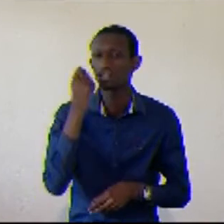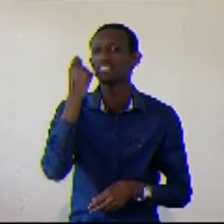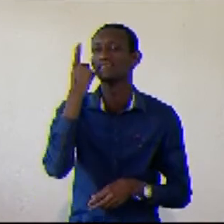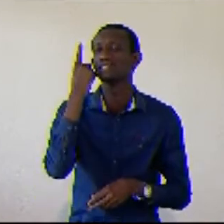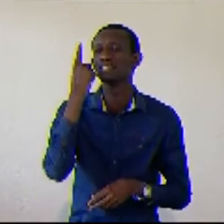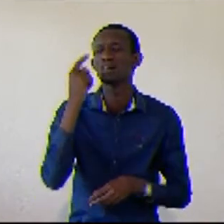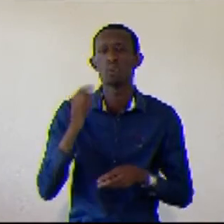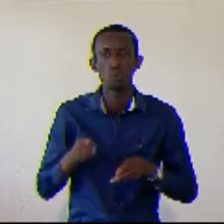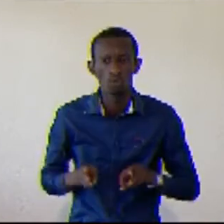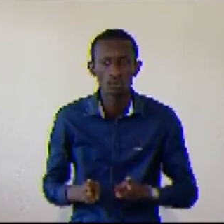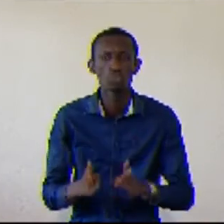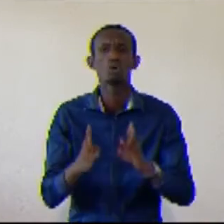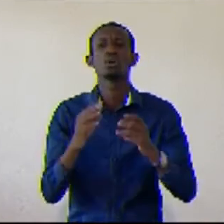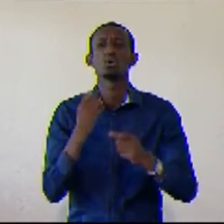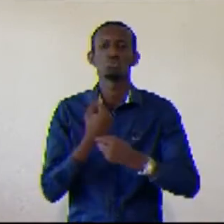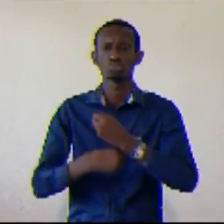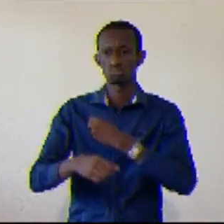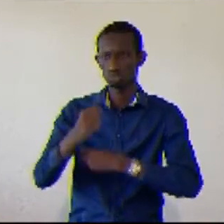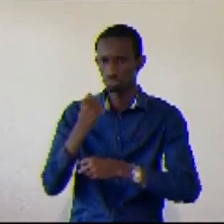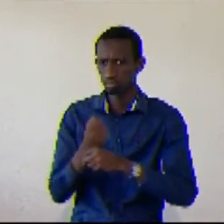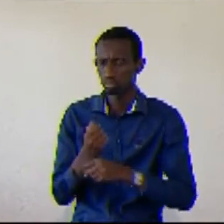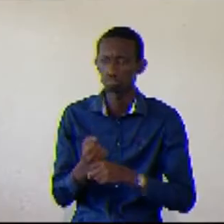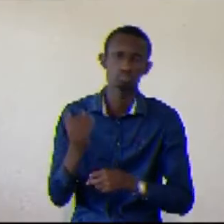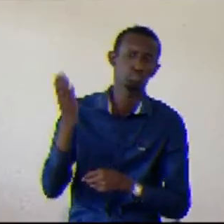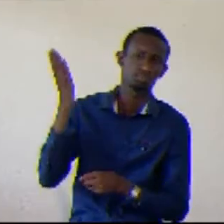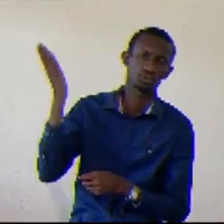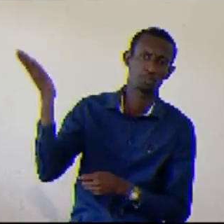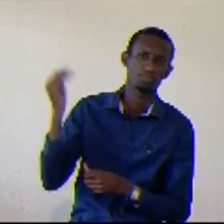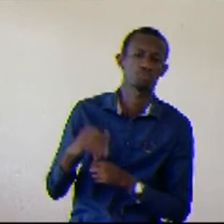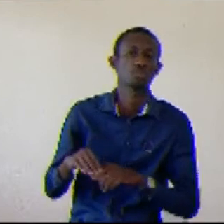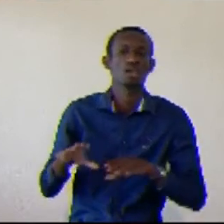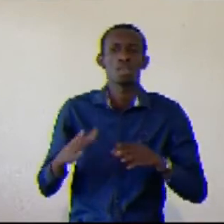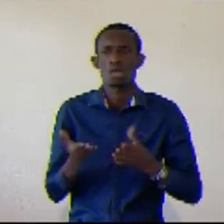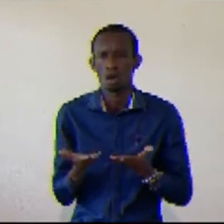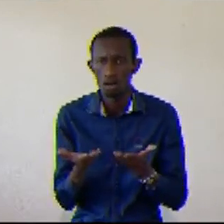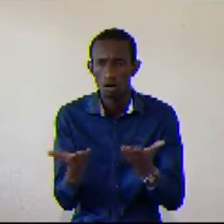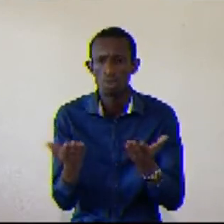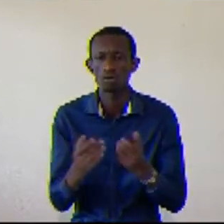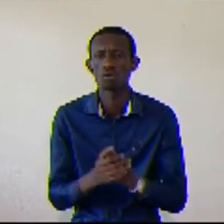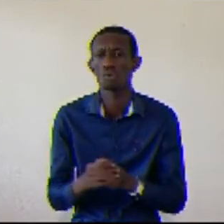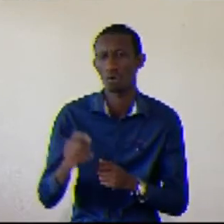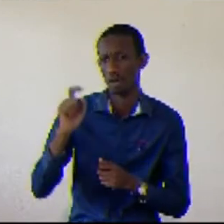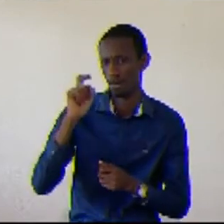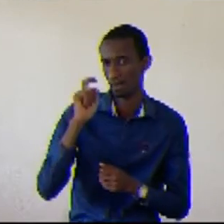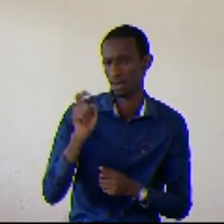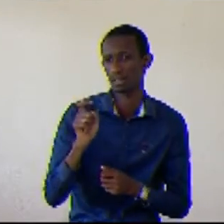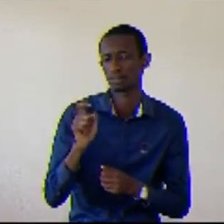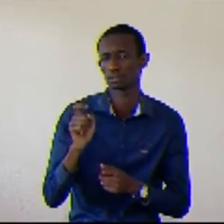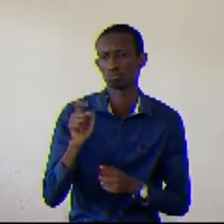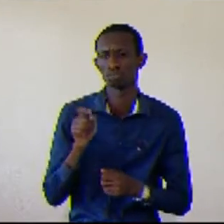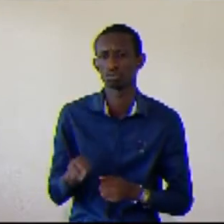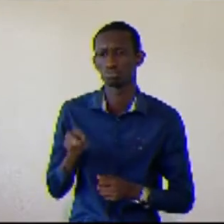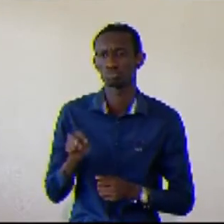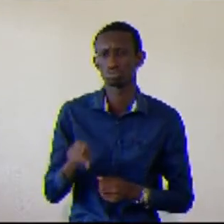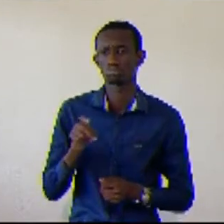the way we are doing that. And when xn is moving from n to n